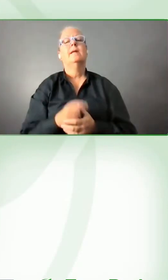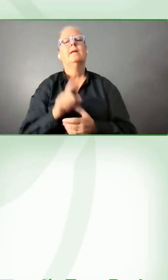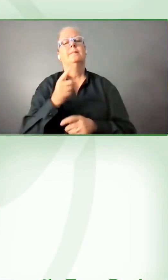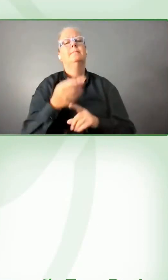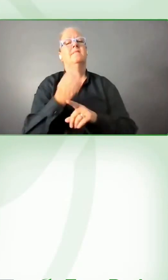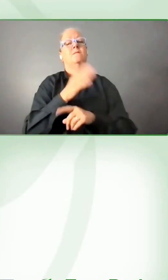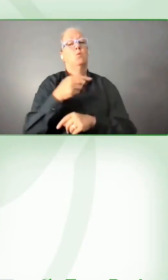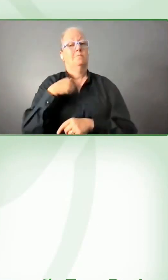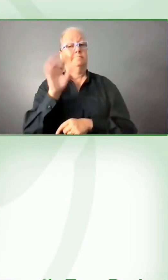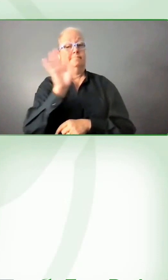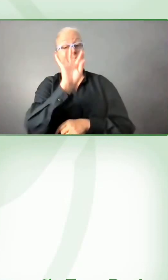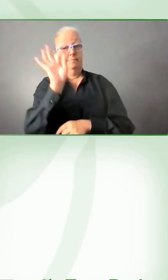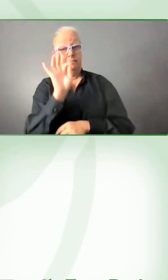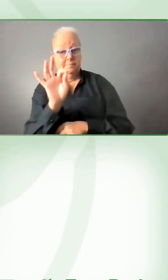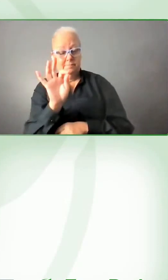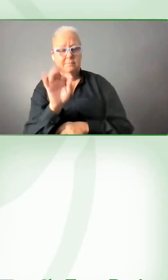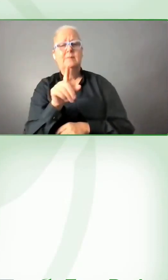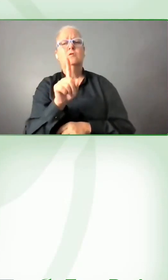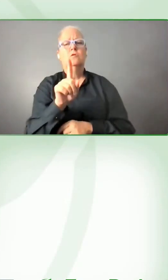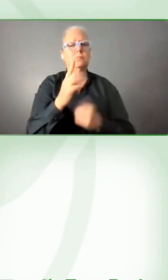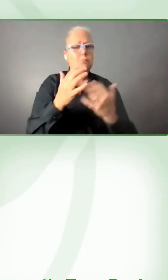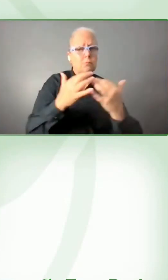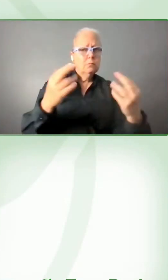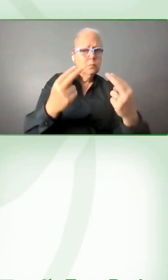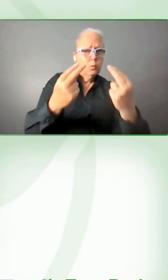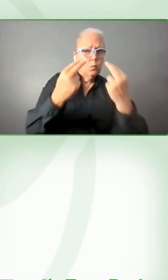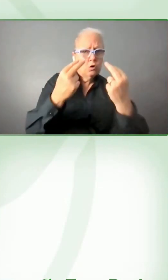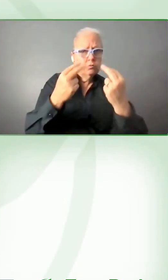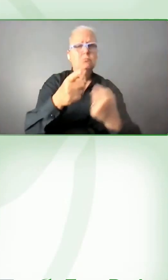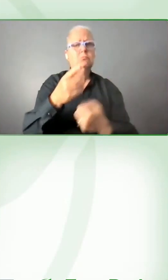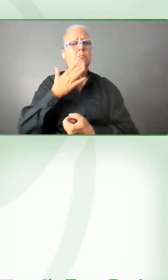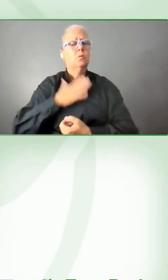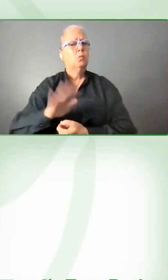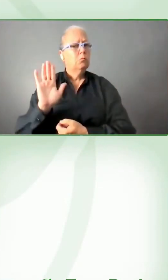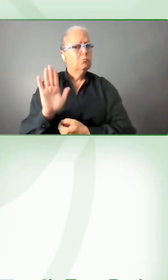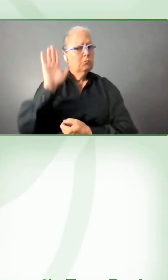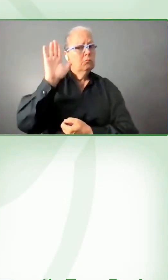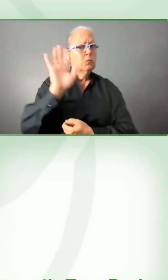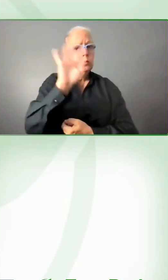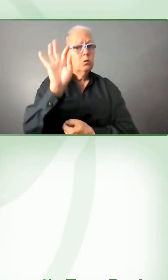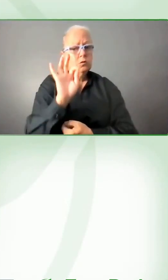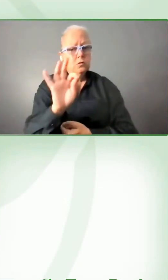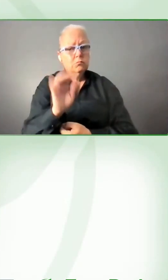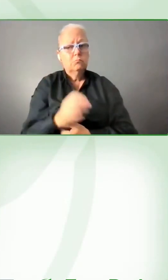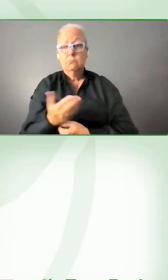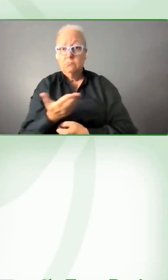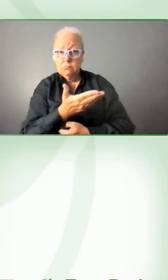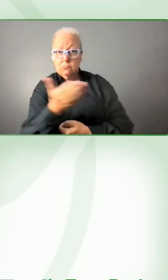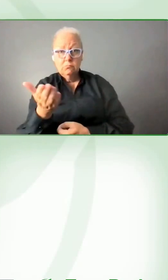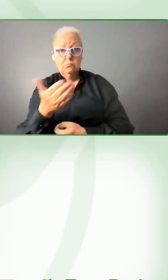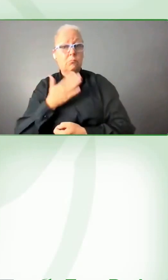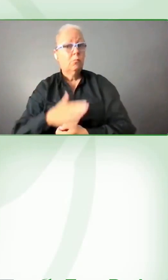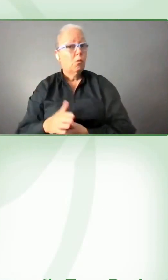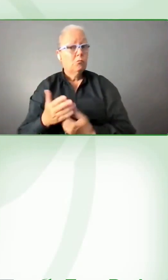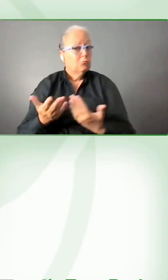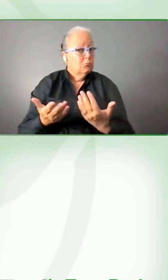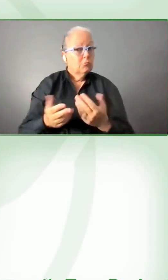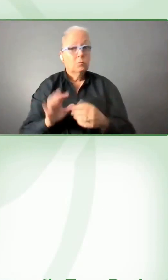some audience members with us in the room. Do any of you have a question that you'd like to ask our panel?